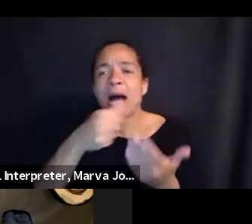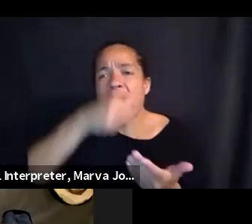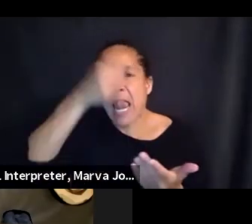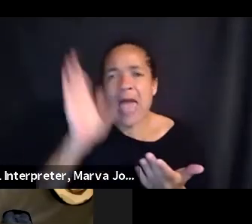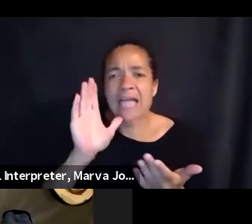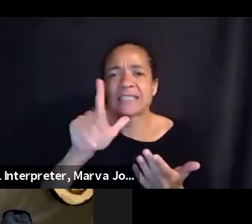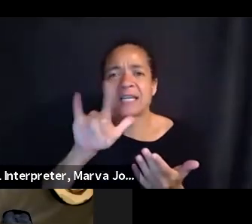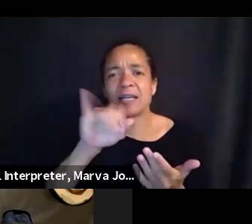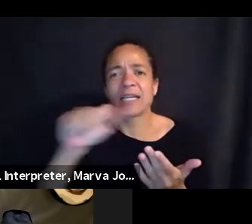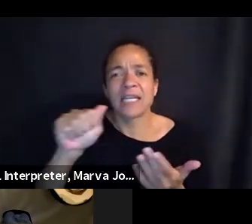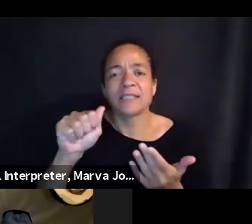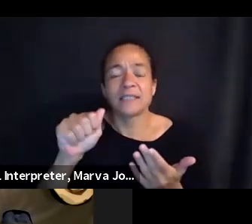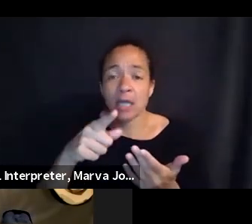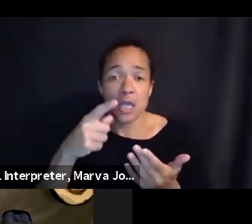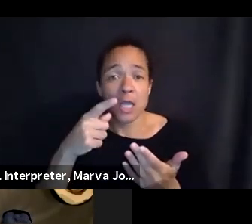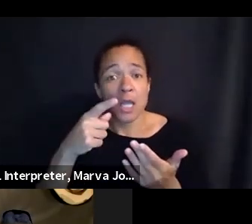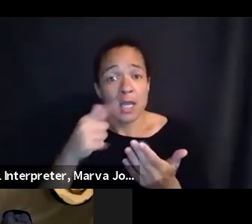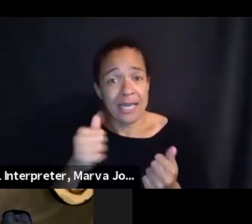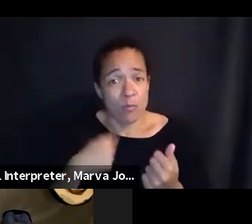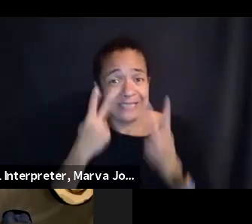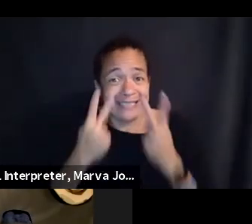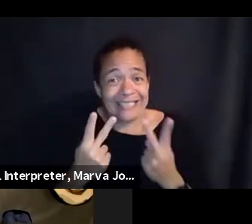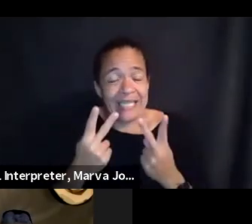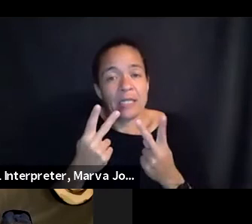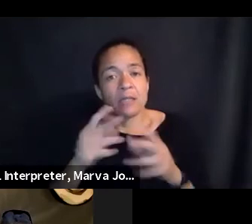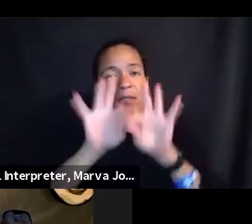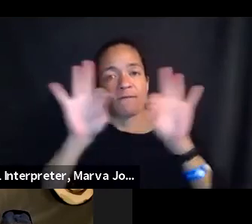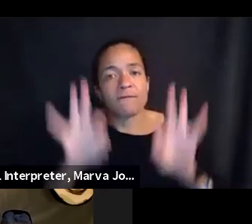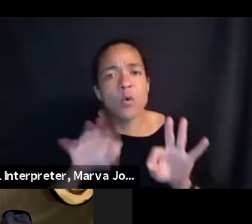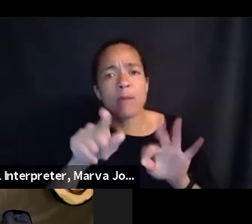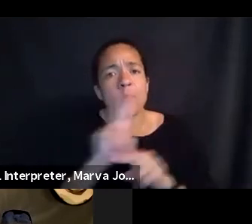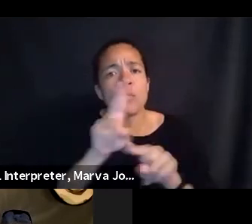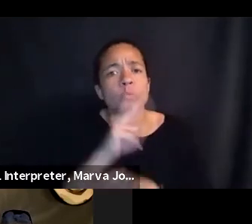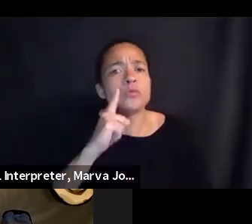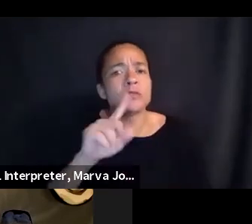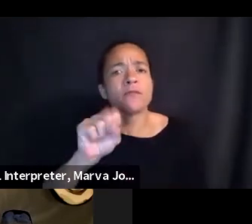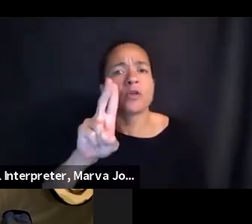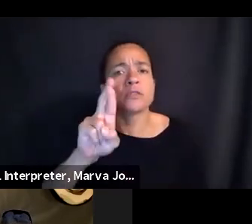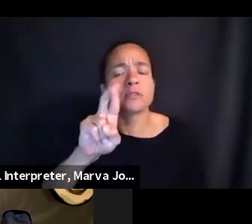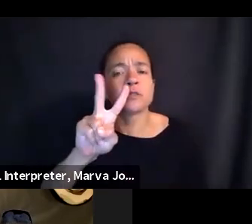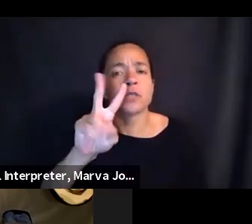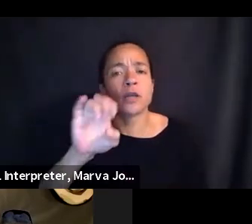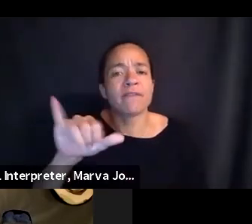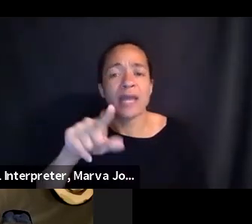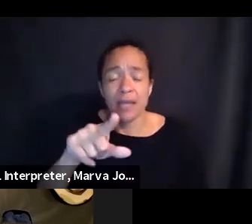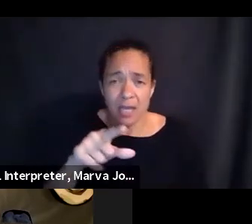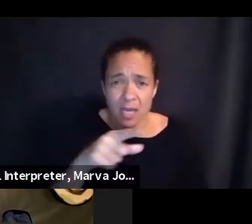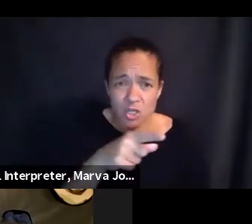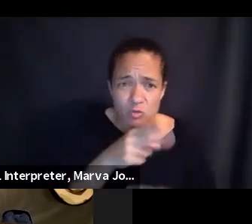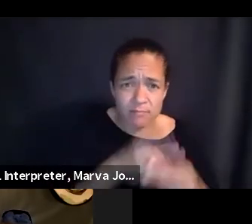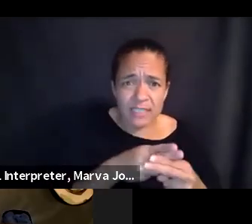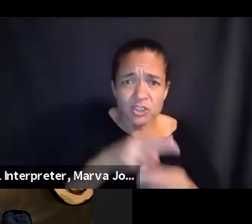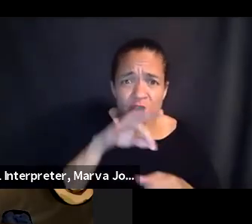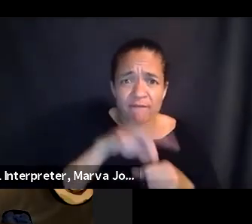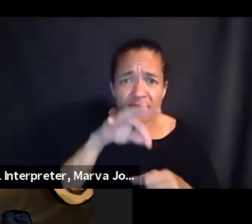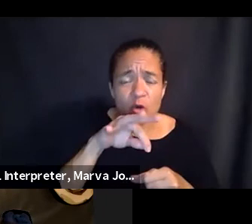we see the form for input used at the community conversations in the survey? I think, Sarah, you had mentioned you might do the vote for specific projects differently.